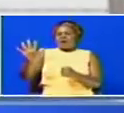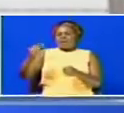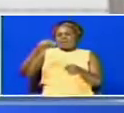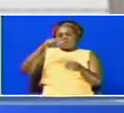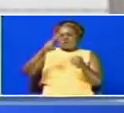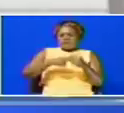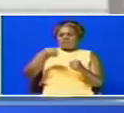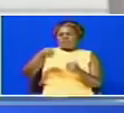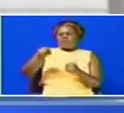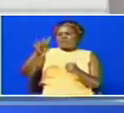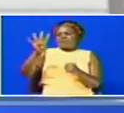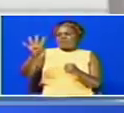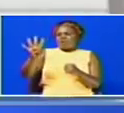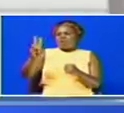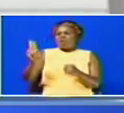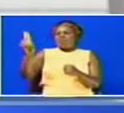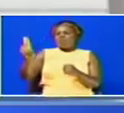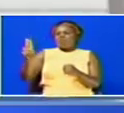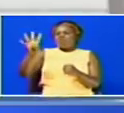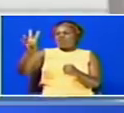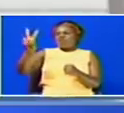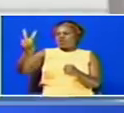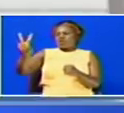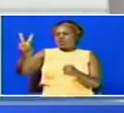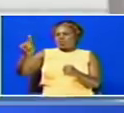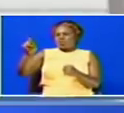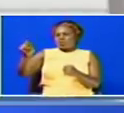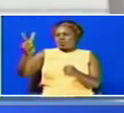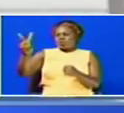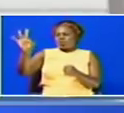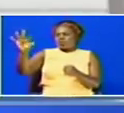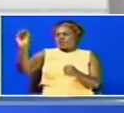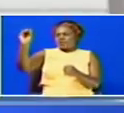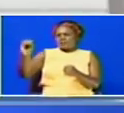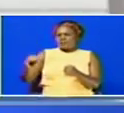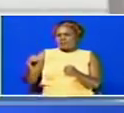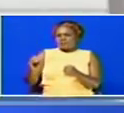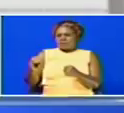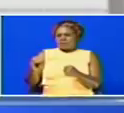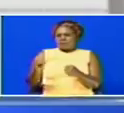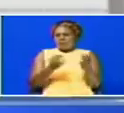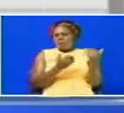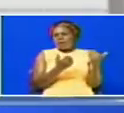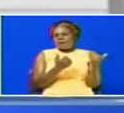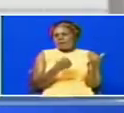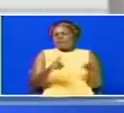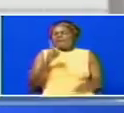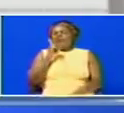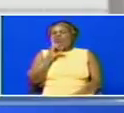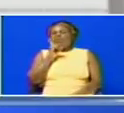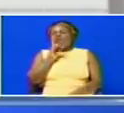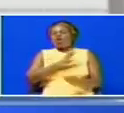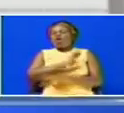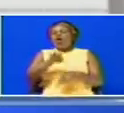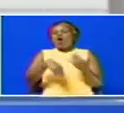7.4 of those are going to Uhuru Kenyatta with a 42.23% voter turnout. So, Yvonne, we are hoping that by tomorrow, everything